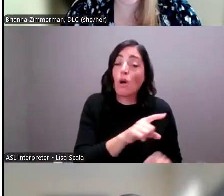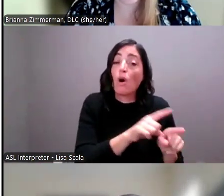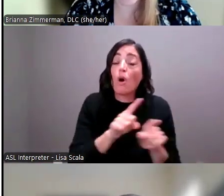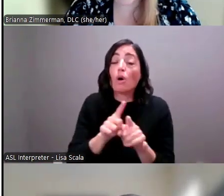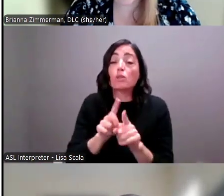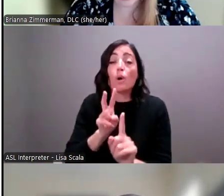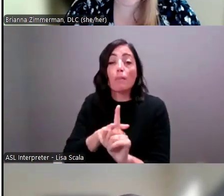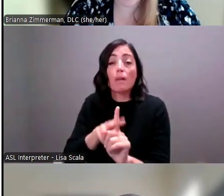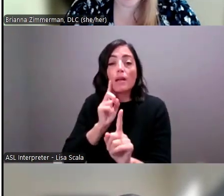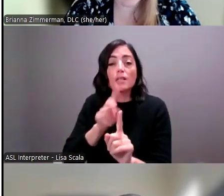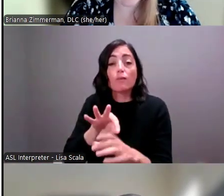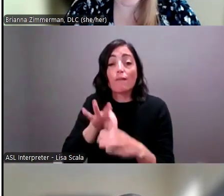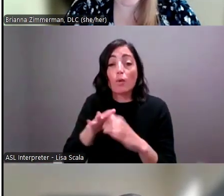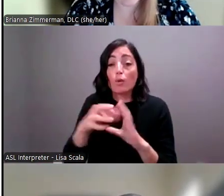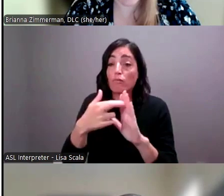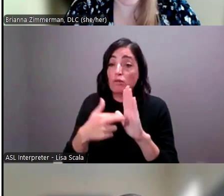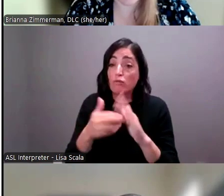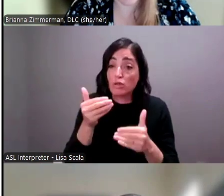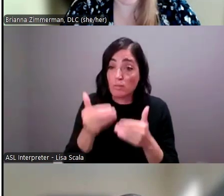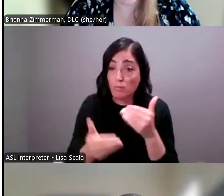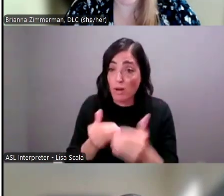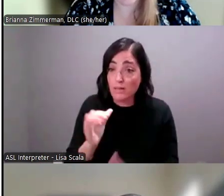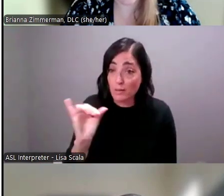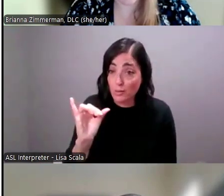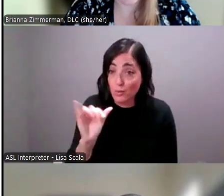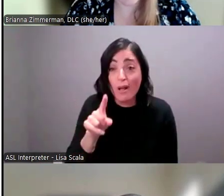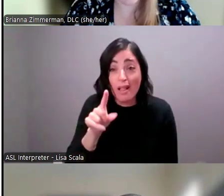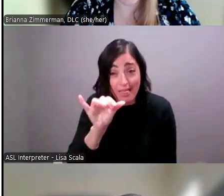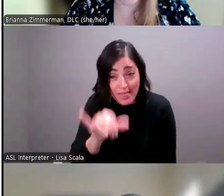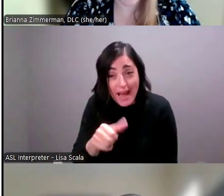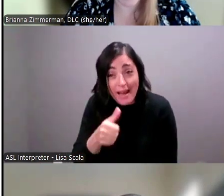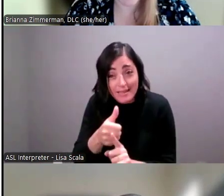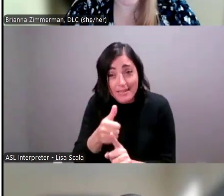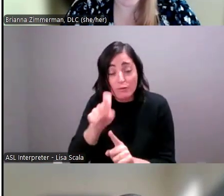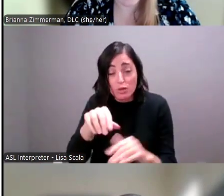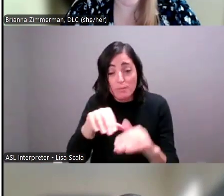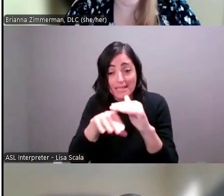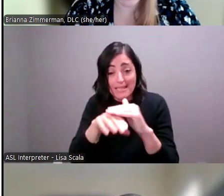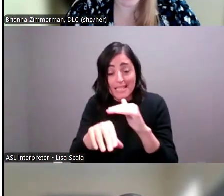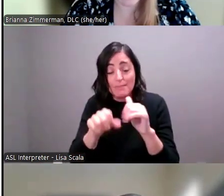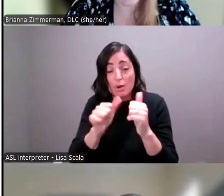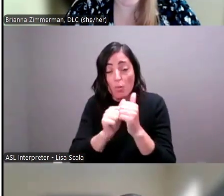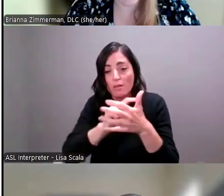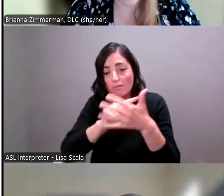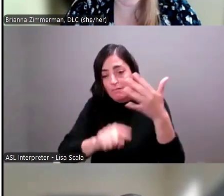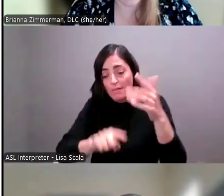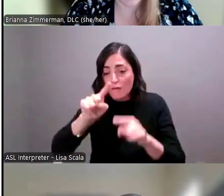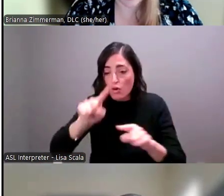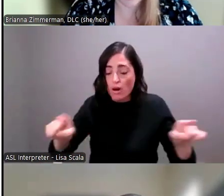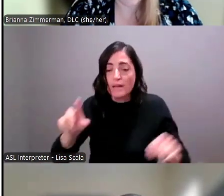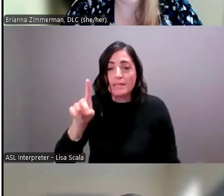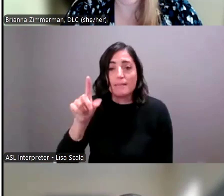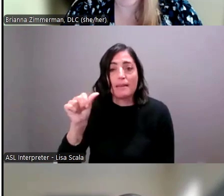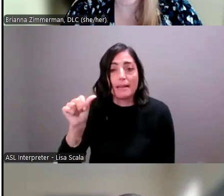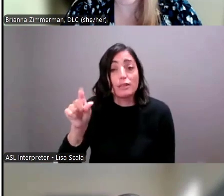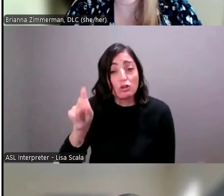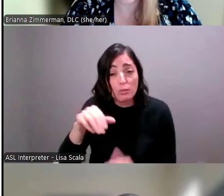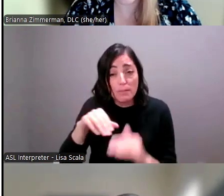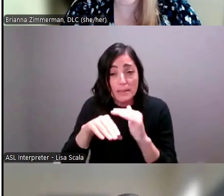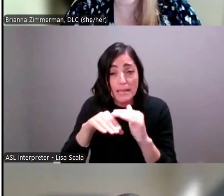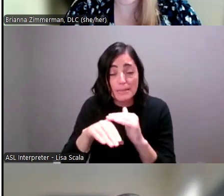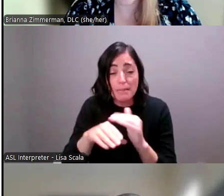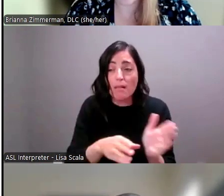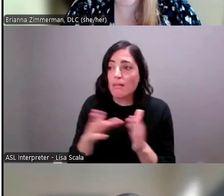to voter registration processes that should be accessible to people with a variety of disabilities.